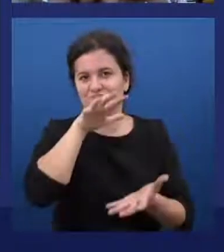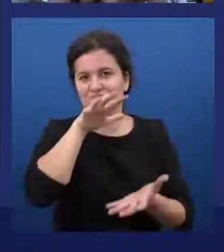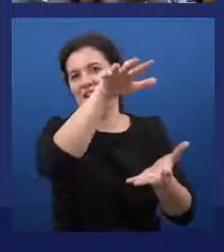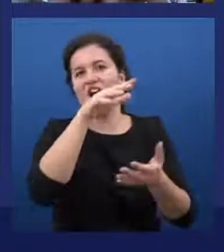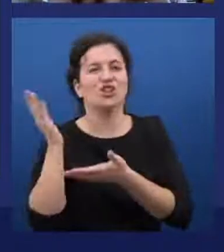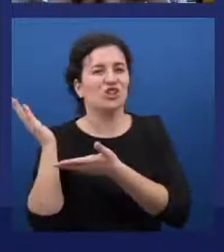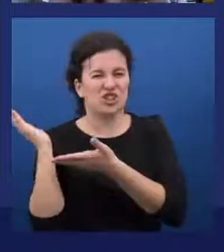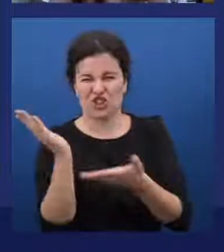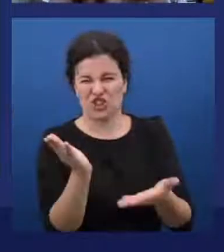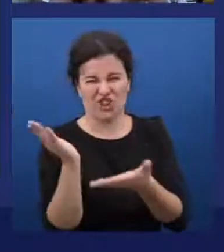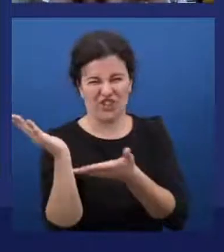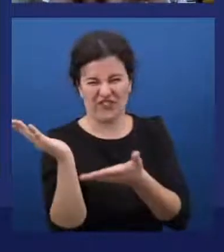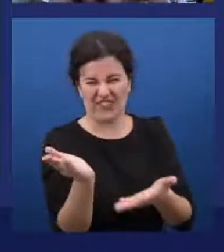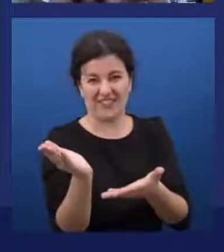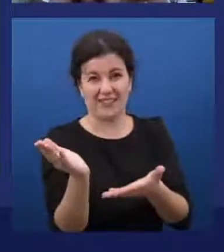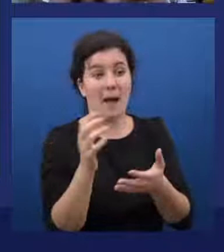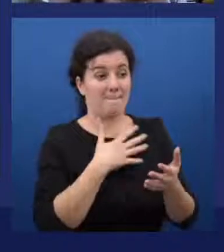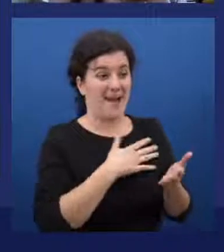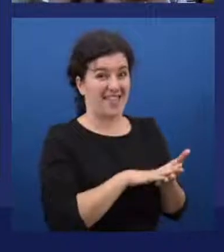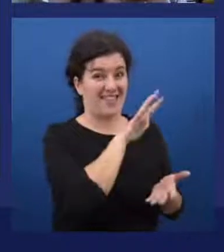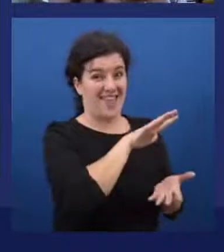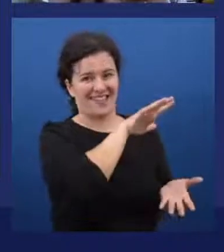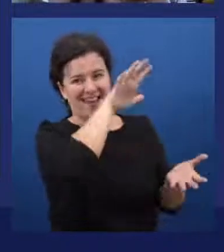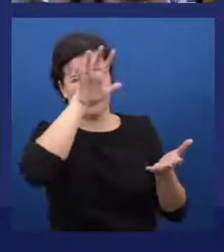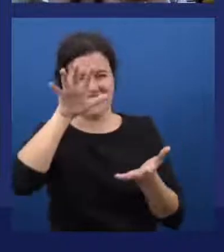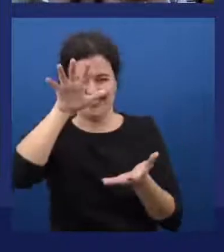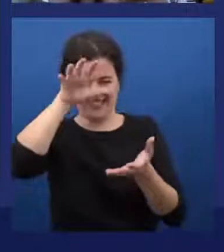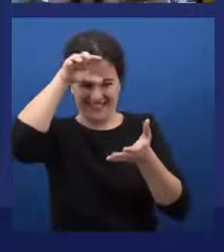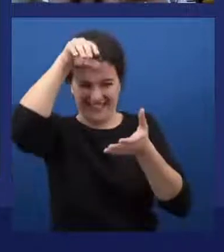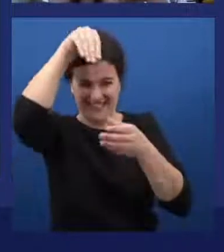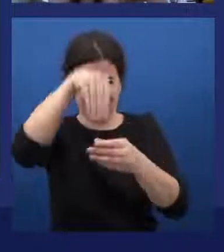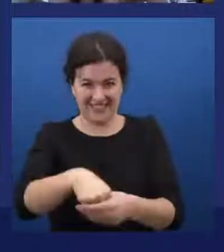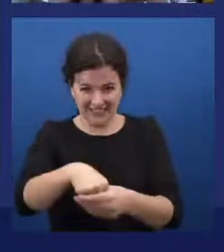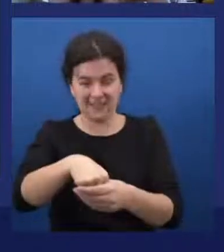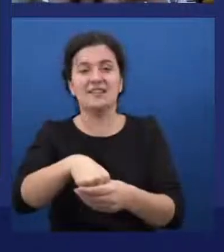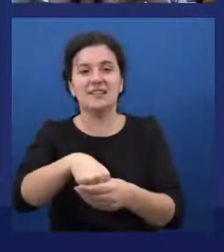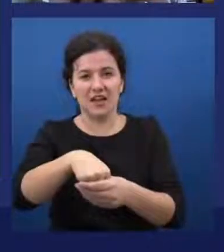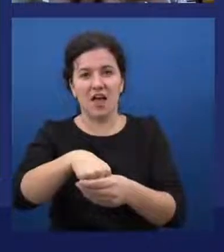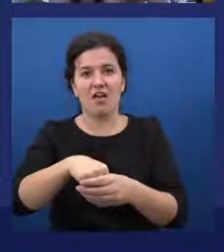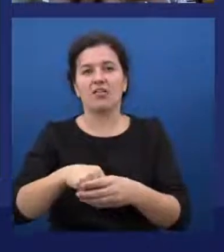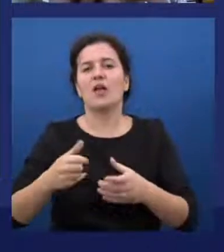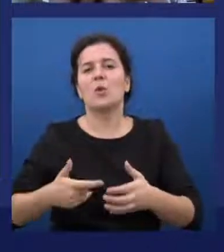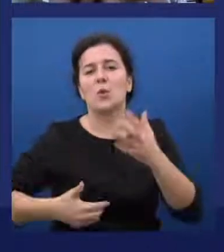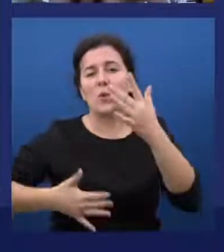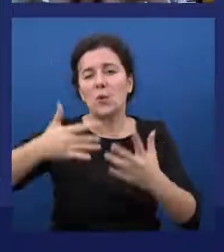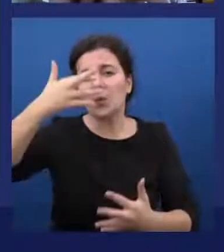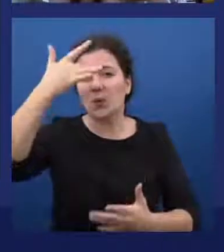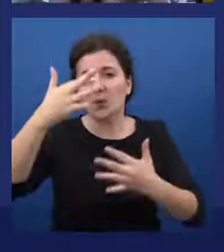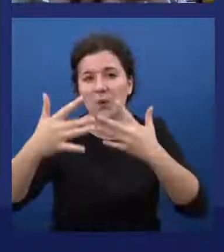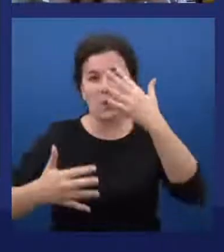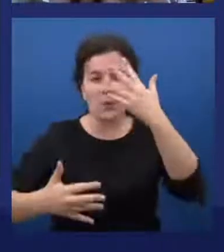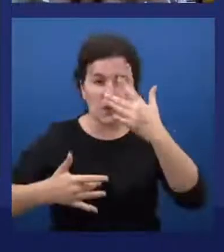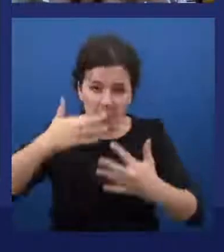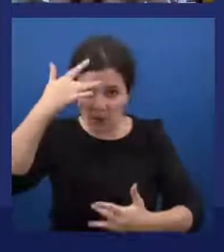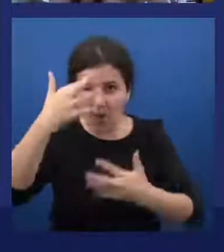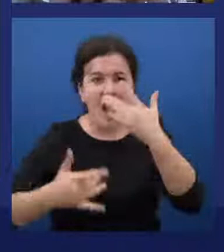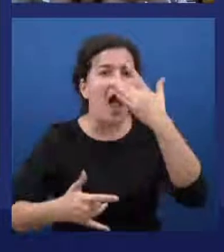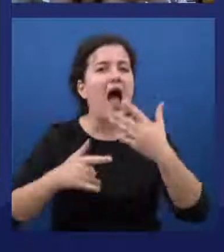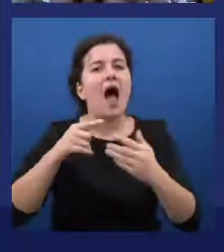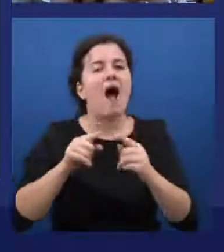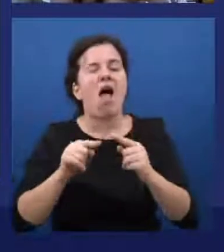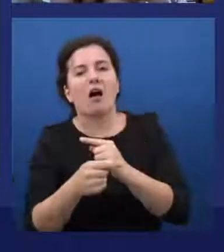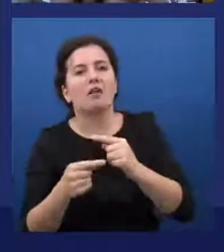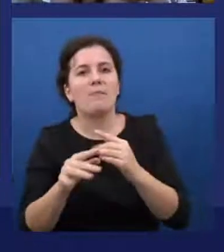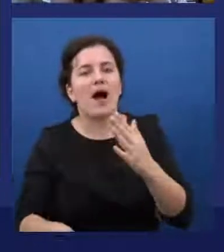am just checking if it contains an anomaly, then we are returning the number of